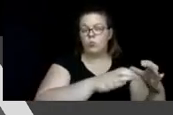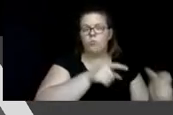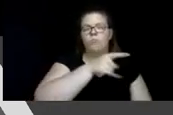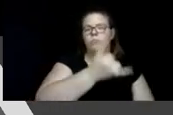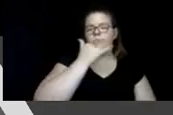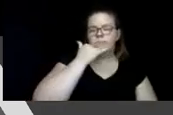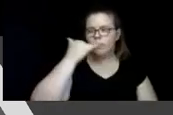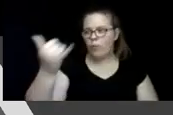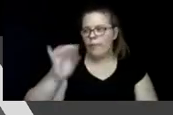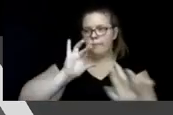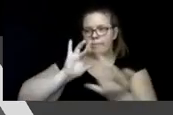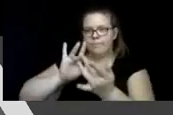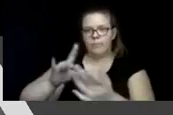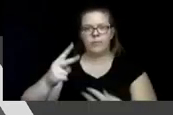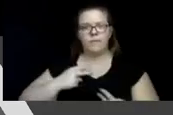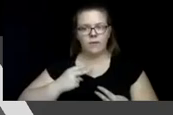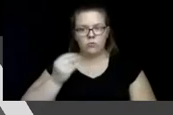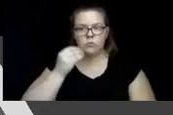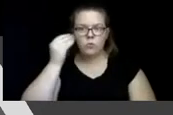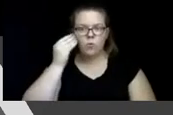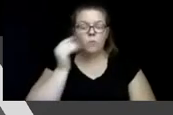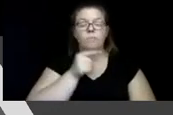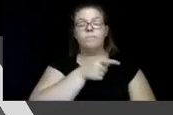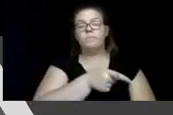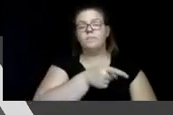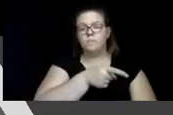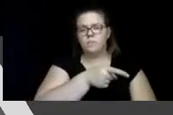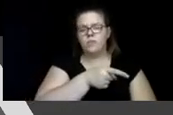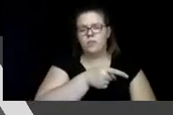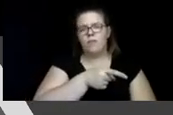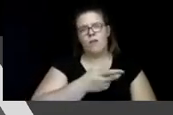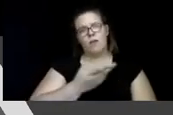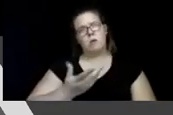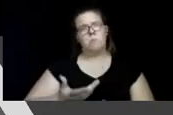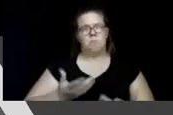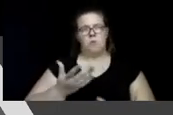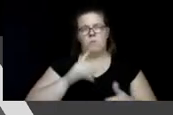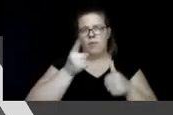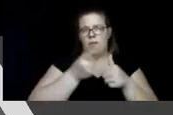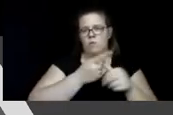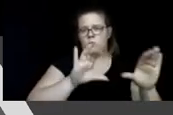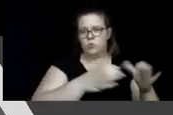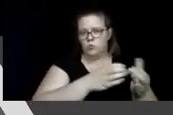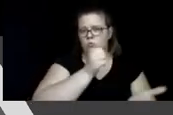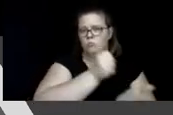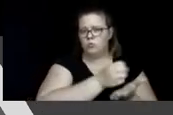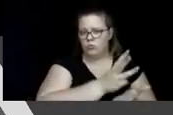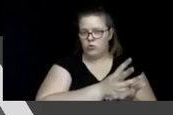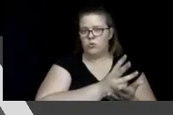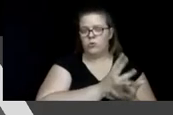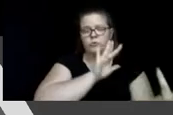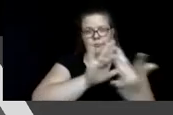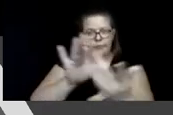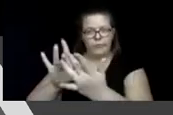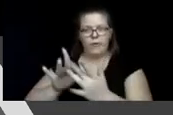home. They would have been the first group of social workers to call people